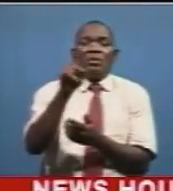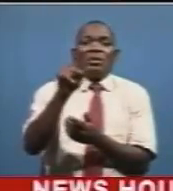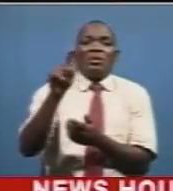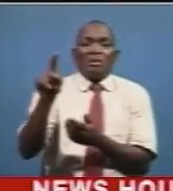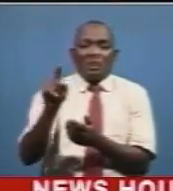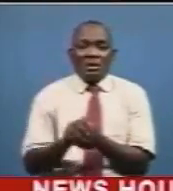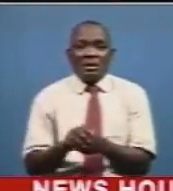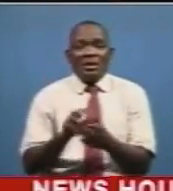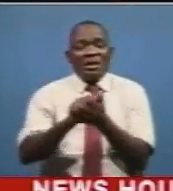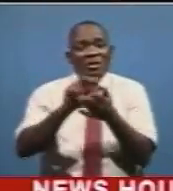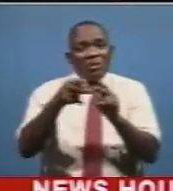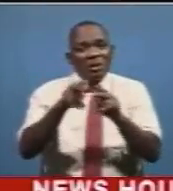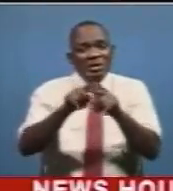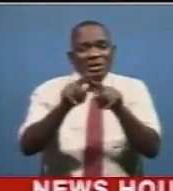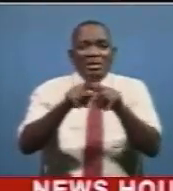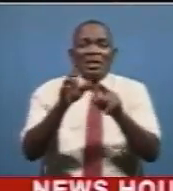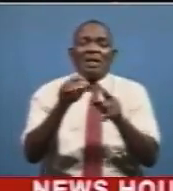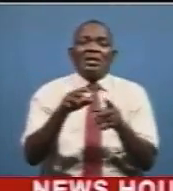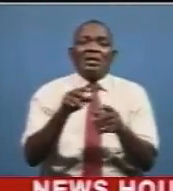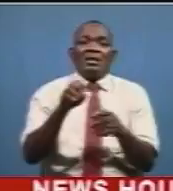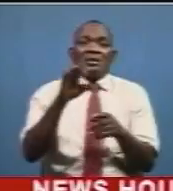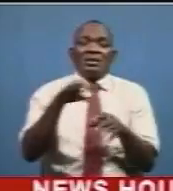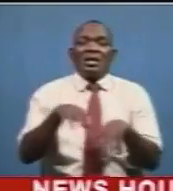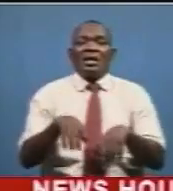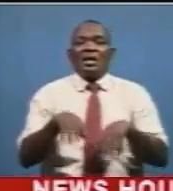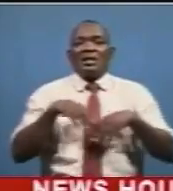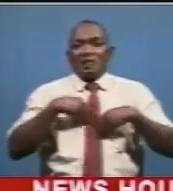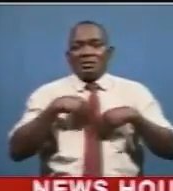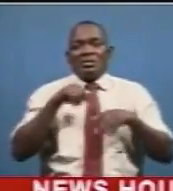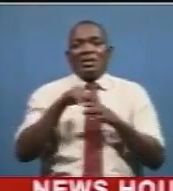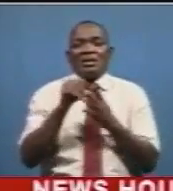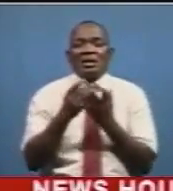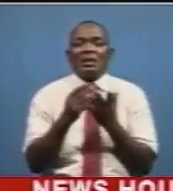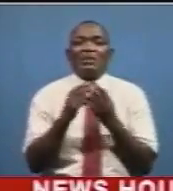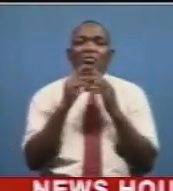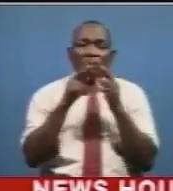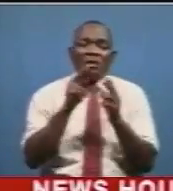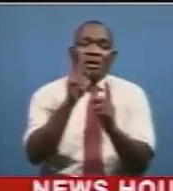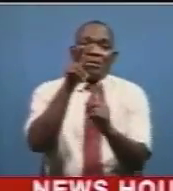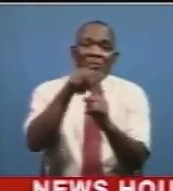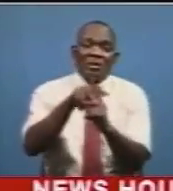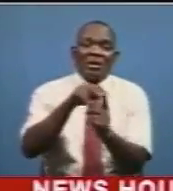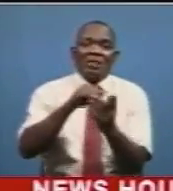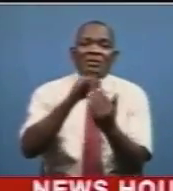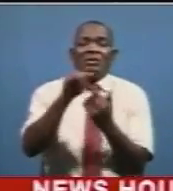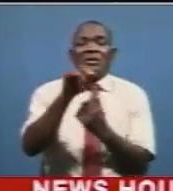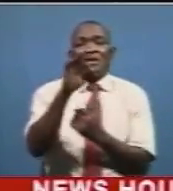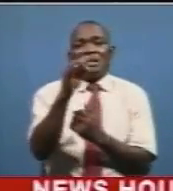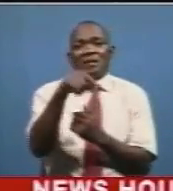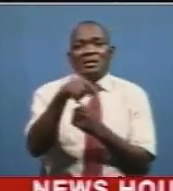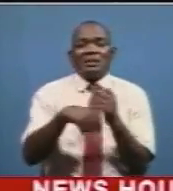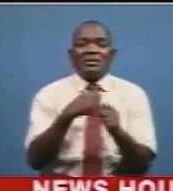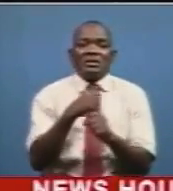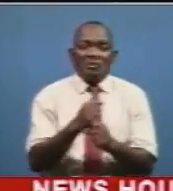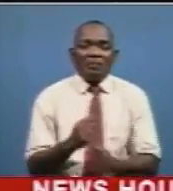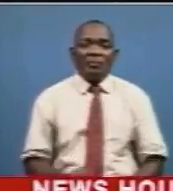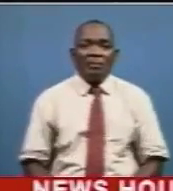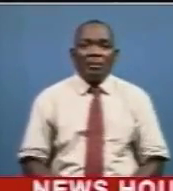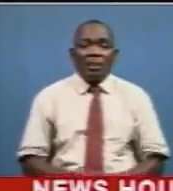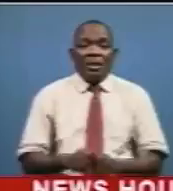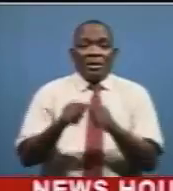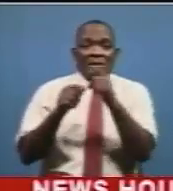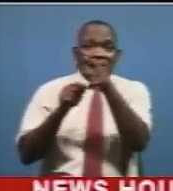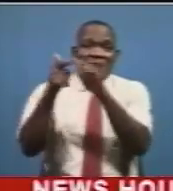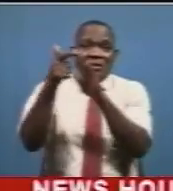13,121,111, a figure which was adopted by the EC in their answer filed on January 9, 2021.